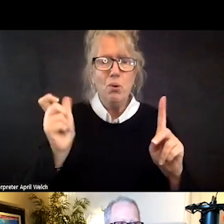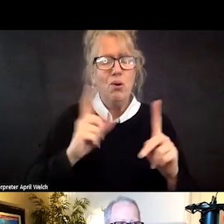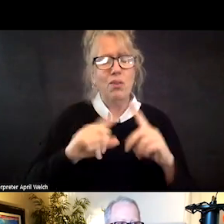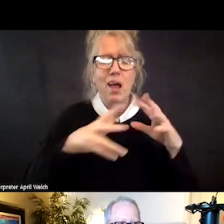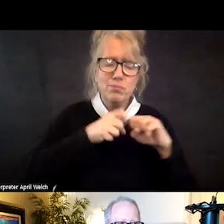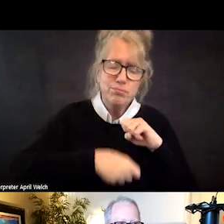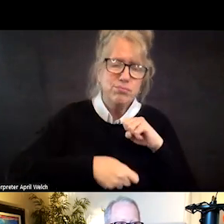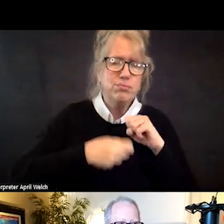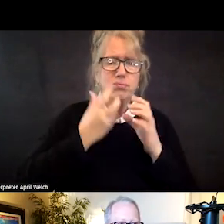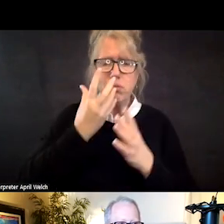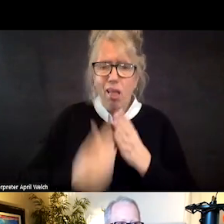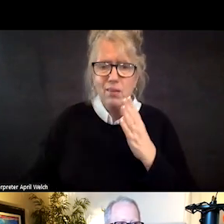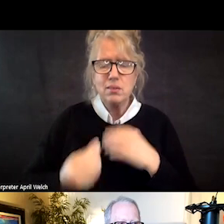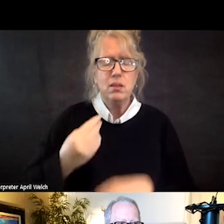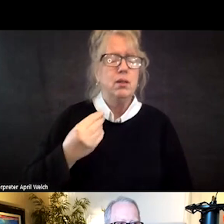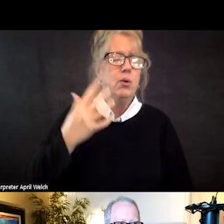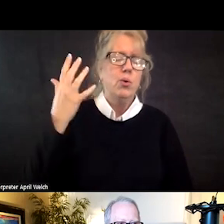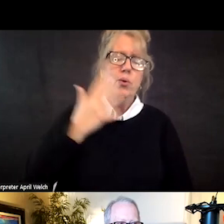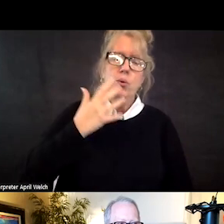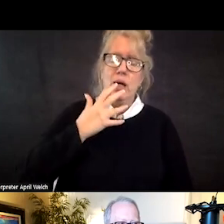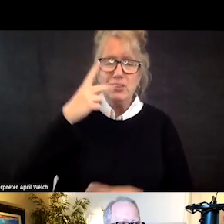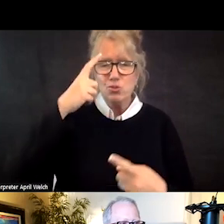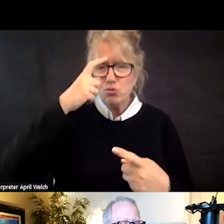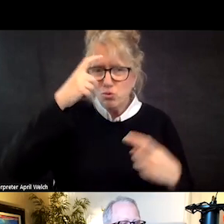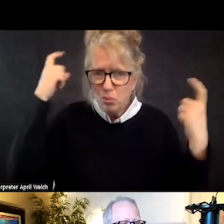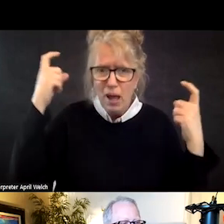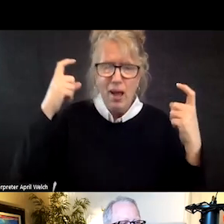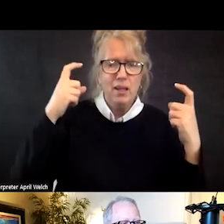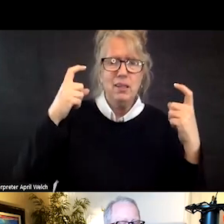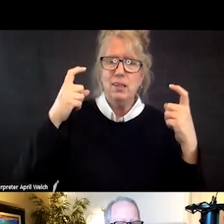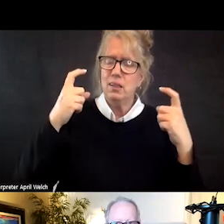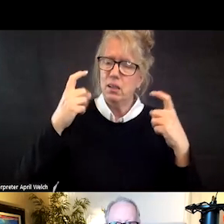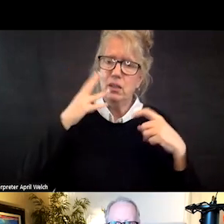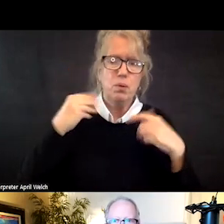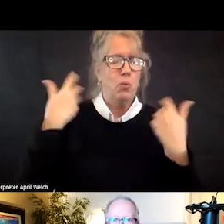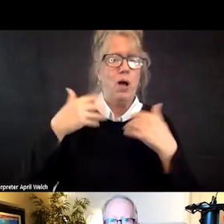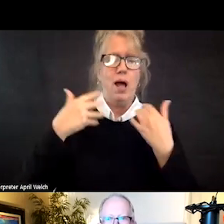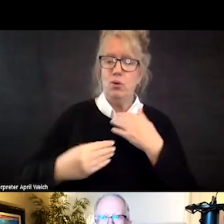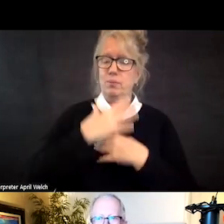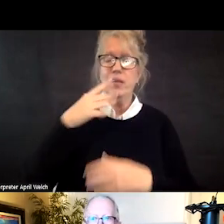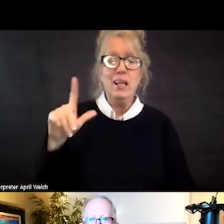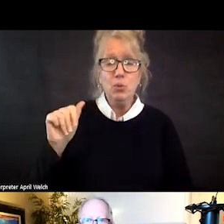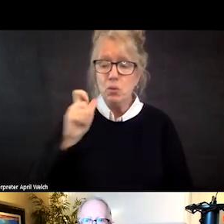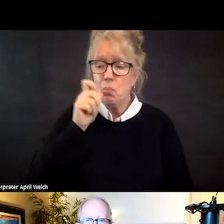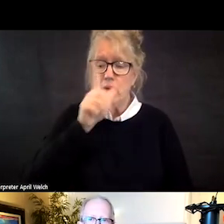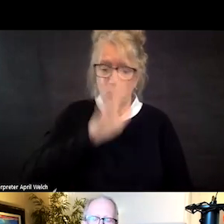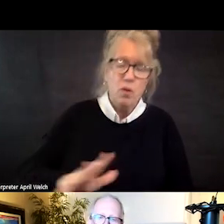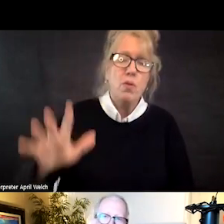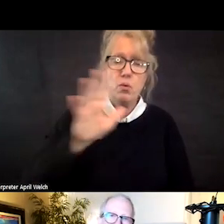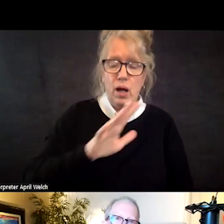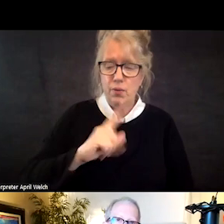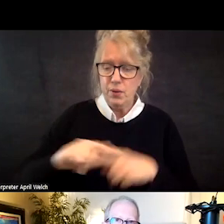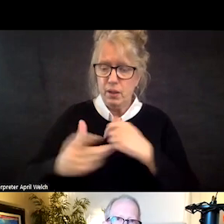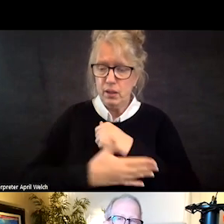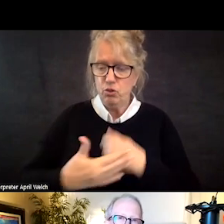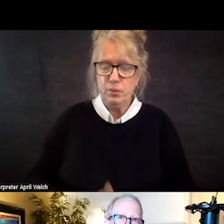ones, and how this traumatic experience has affected us all, not just here in Louisiana, but across the country. Thank you so